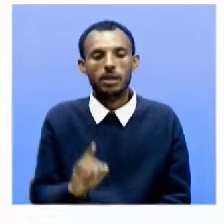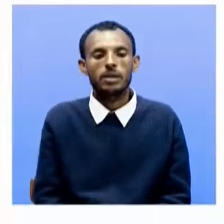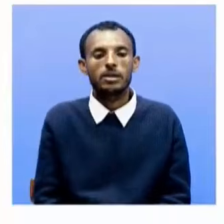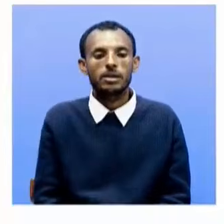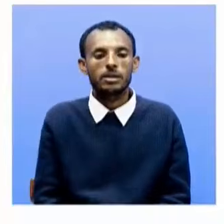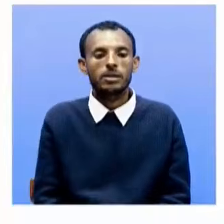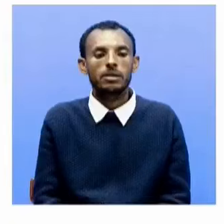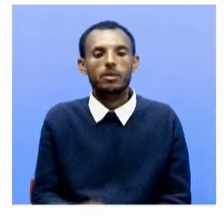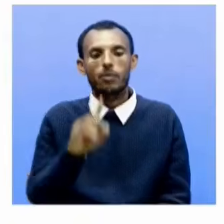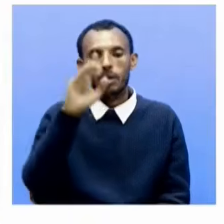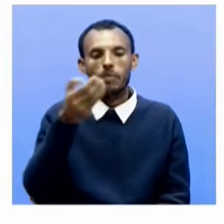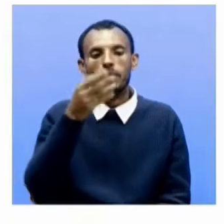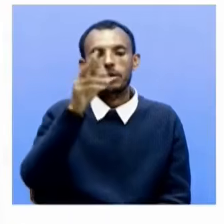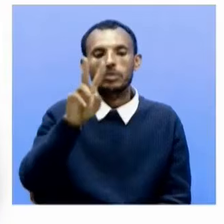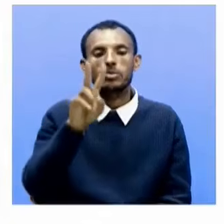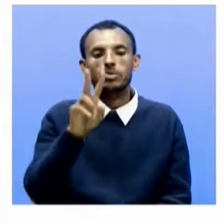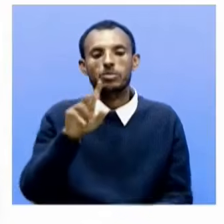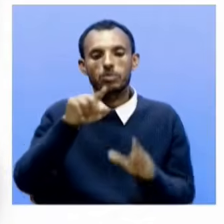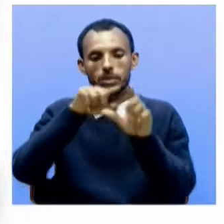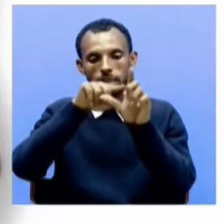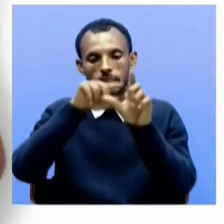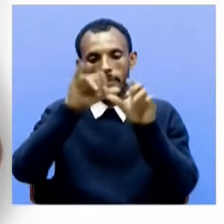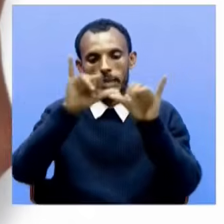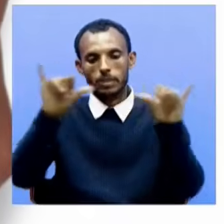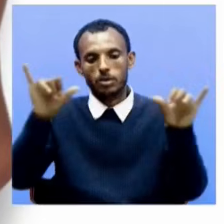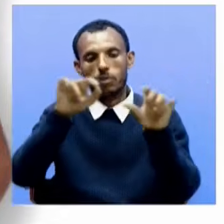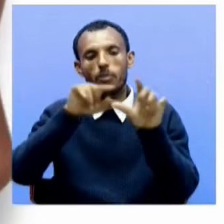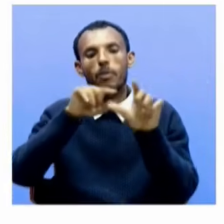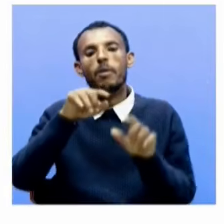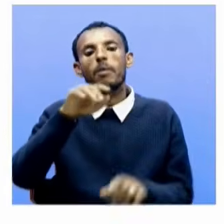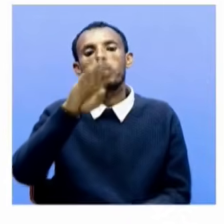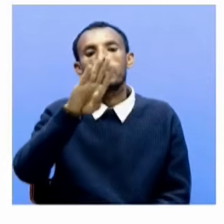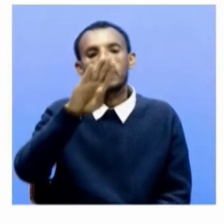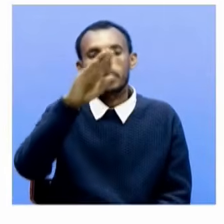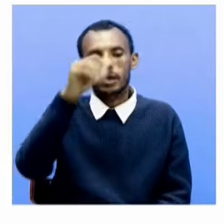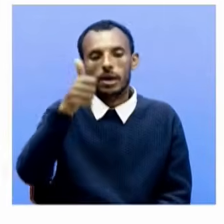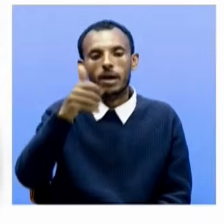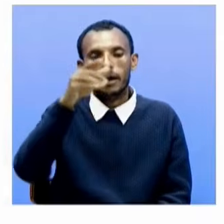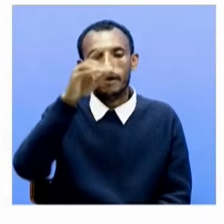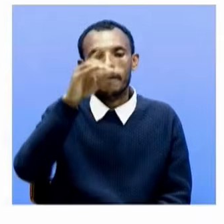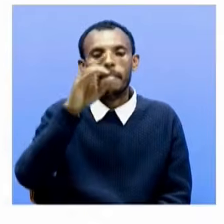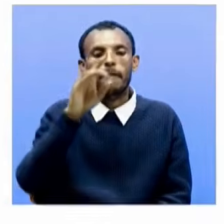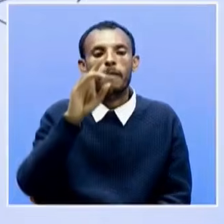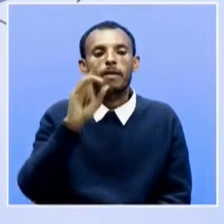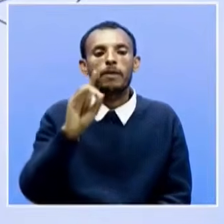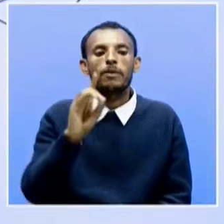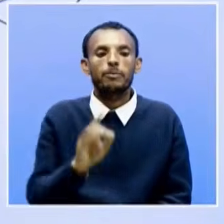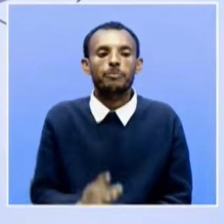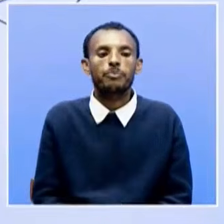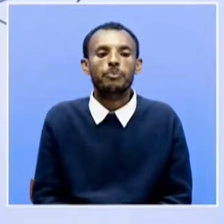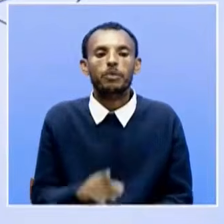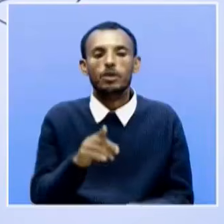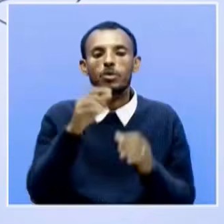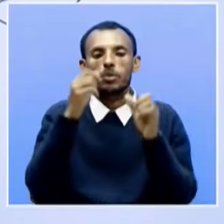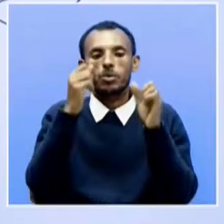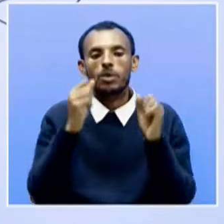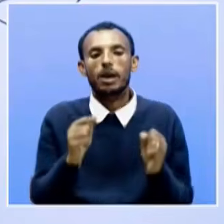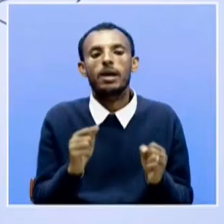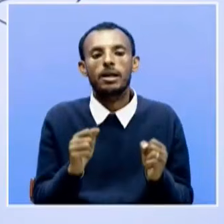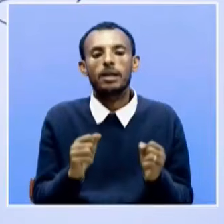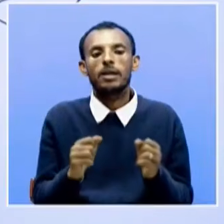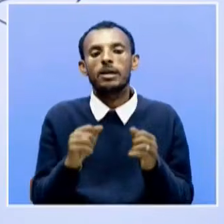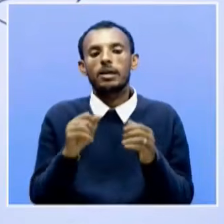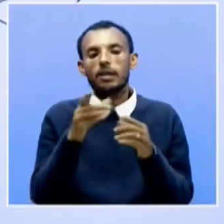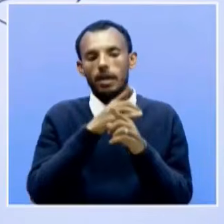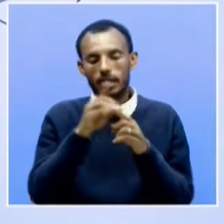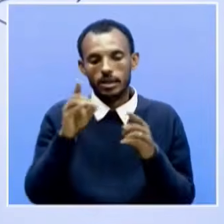is half of the measure of BAD, okay? So now you can directly add